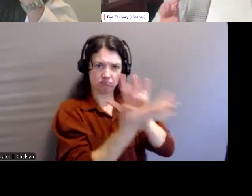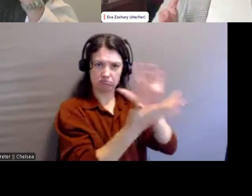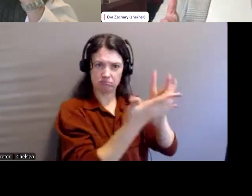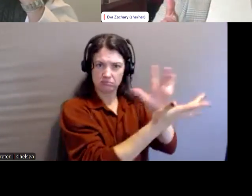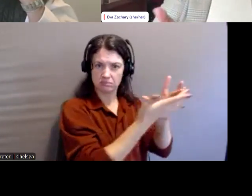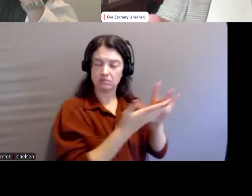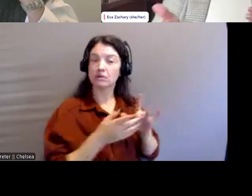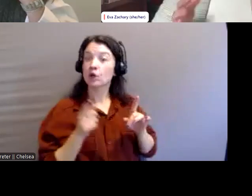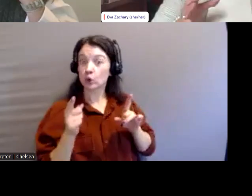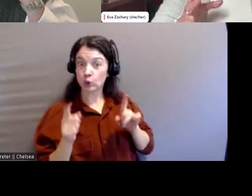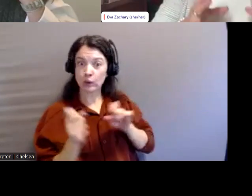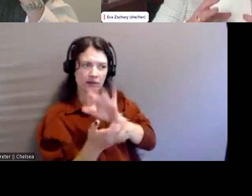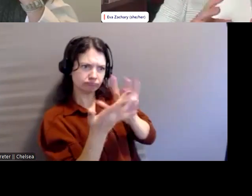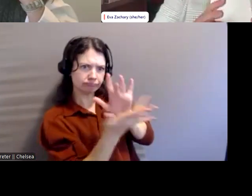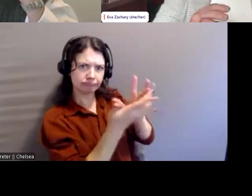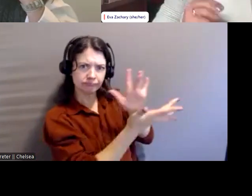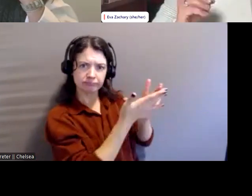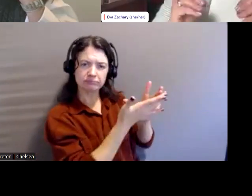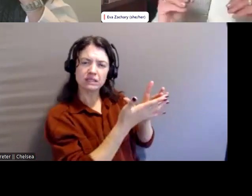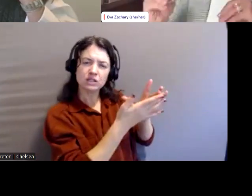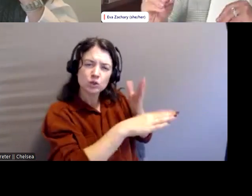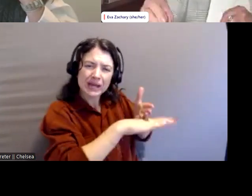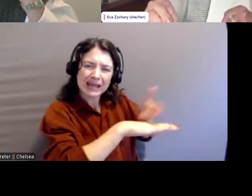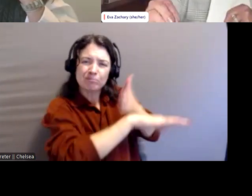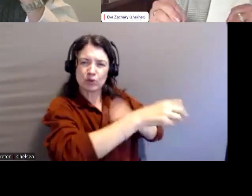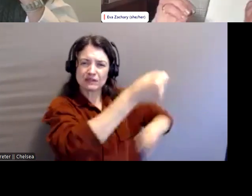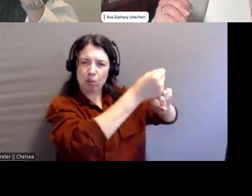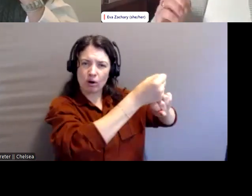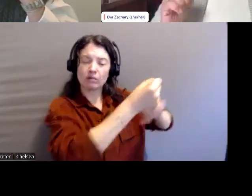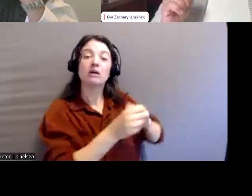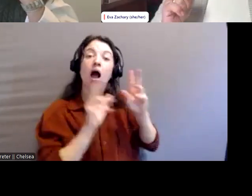enhance supports are opportunities for early intervention.